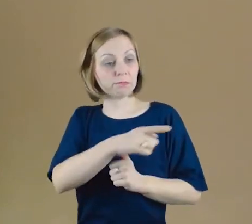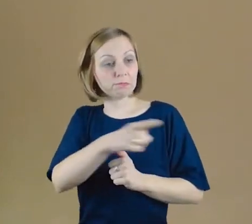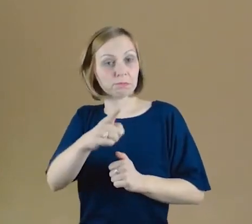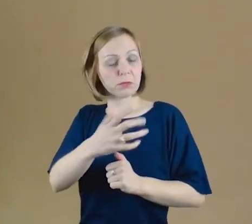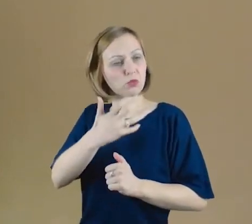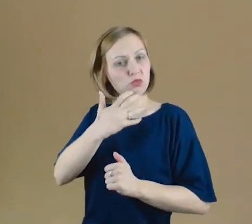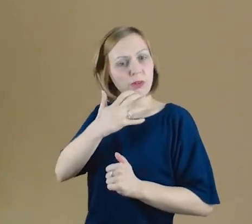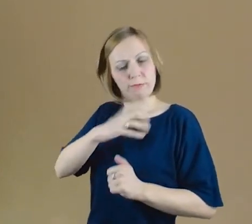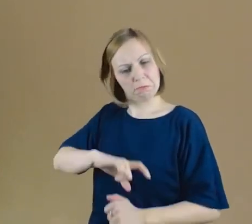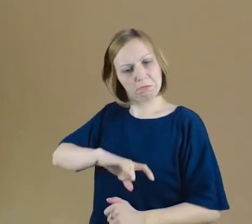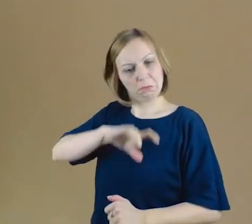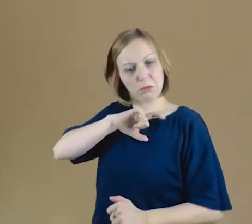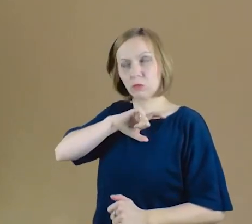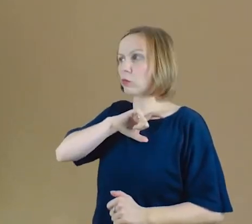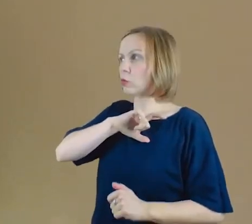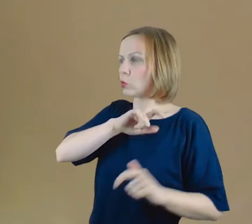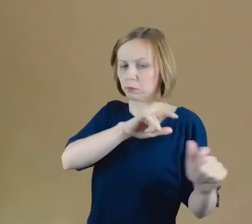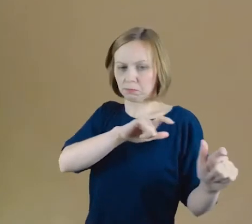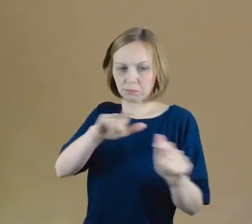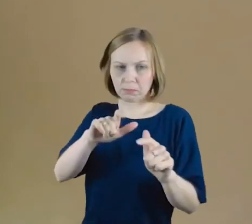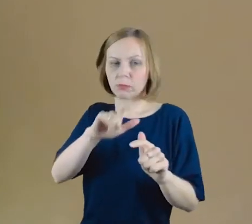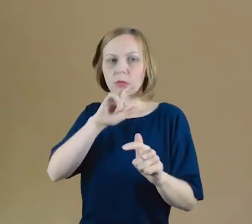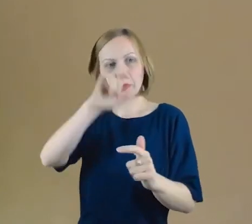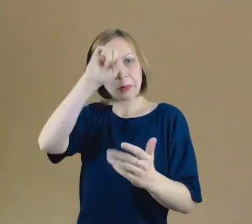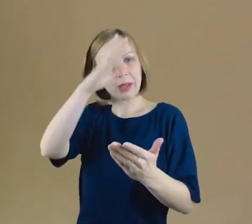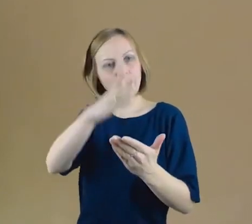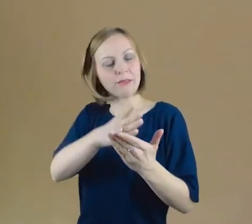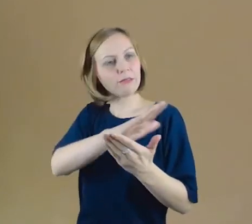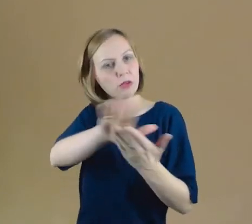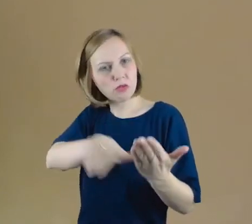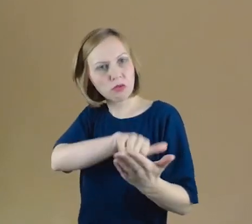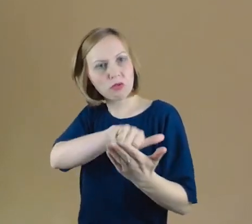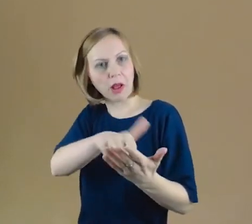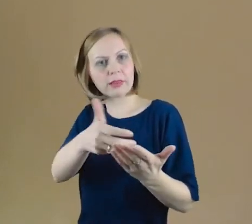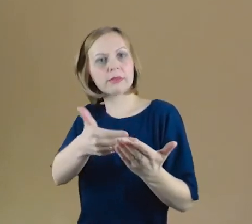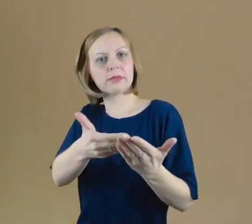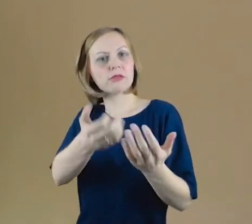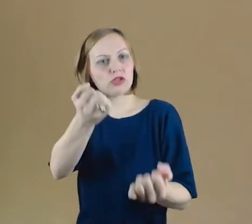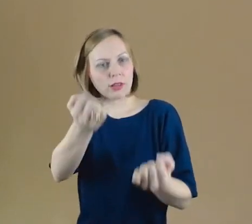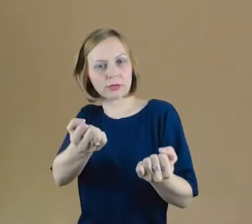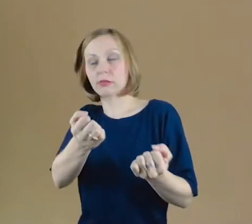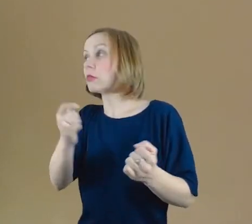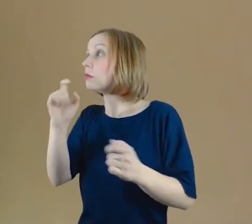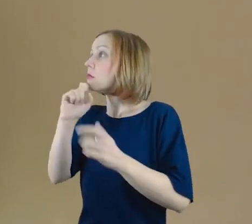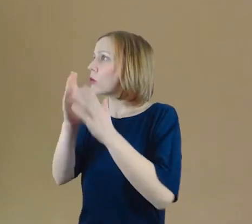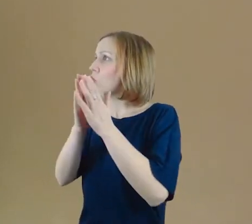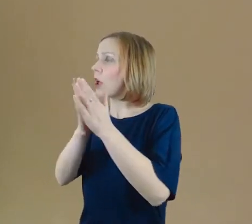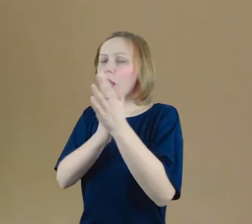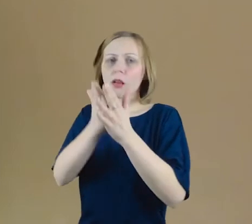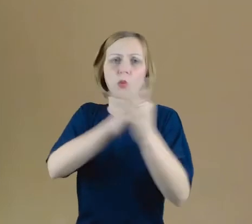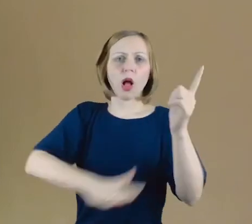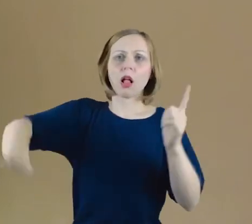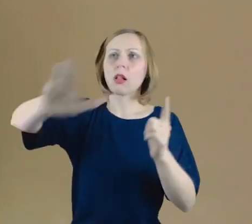they believe to be just and right. We pray that you would give strength and wisdom to the church throughout the